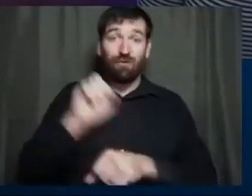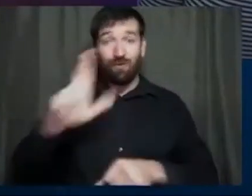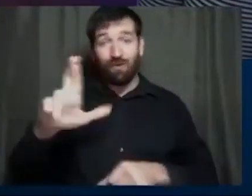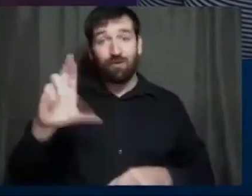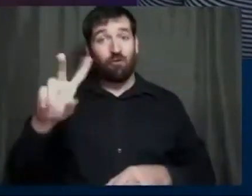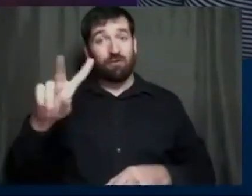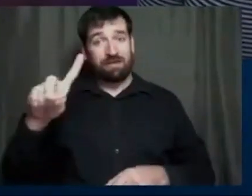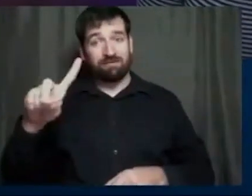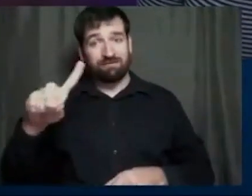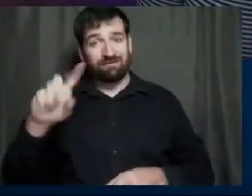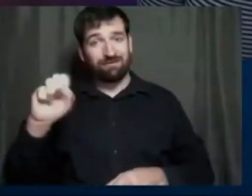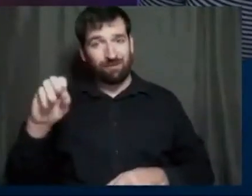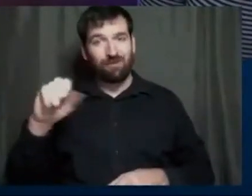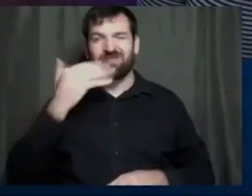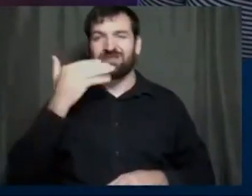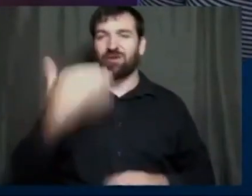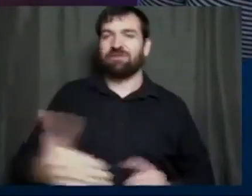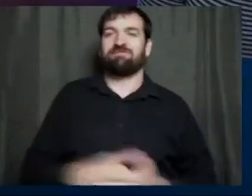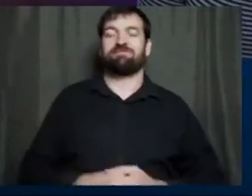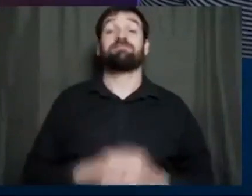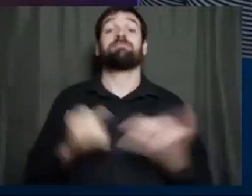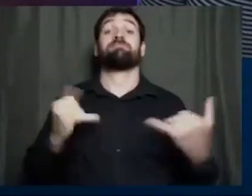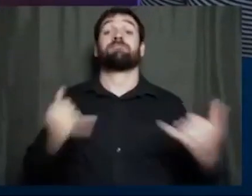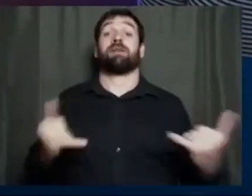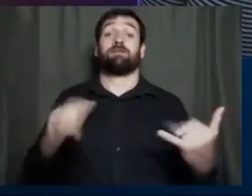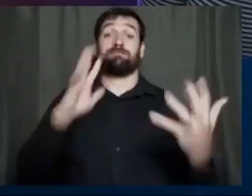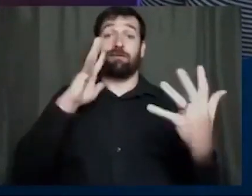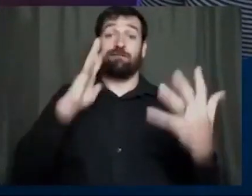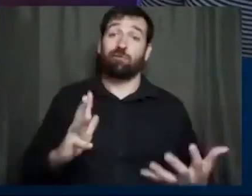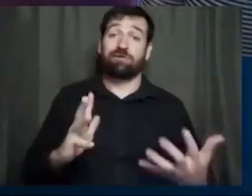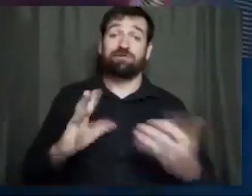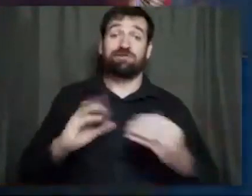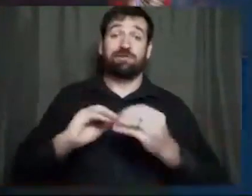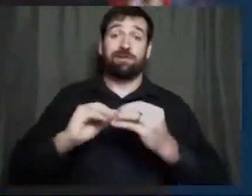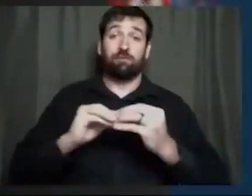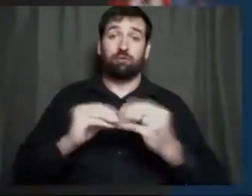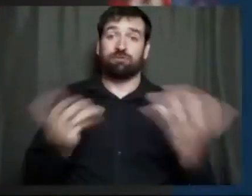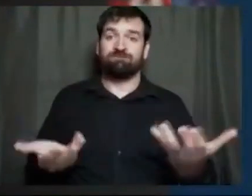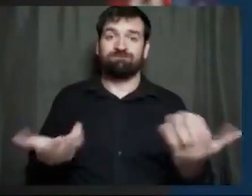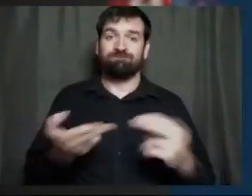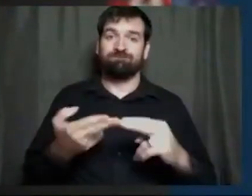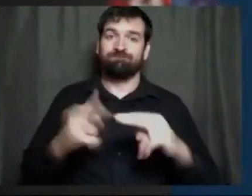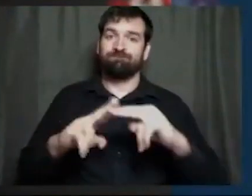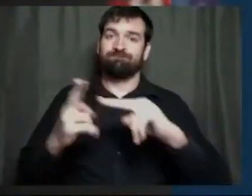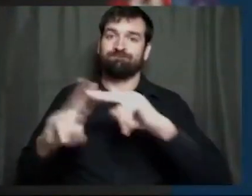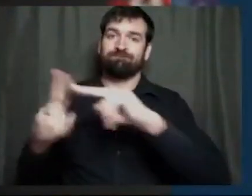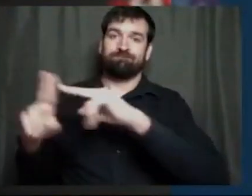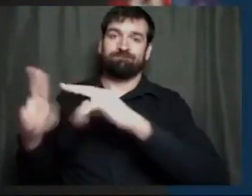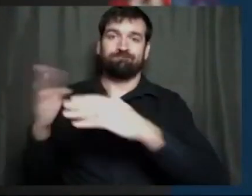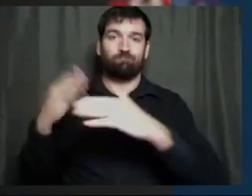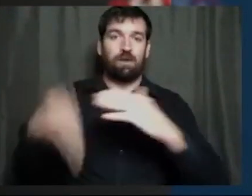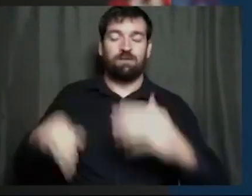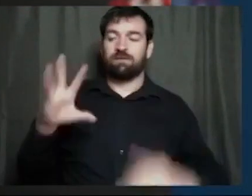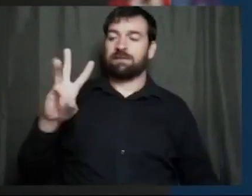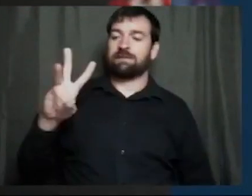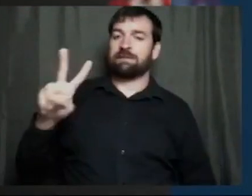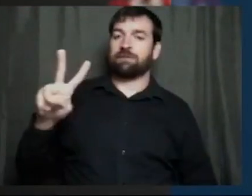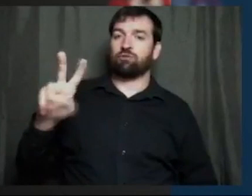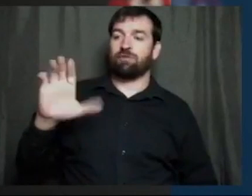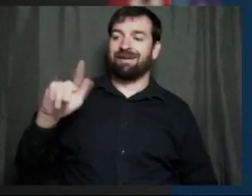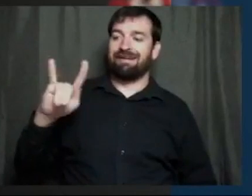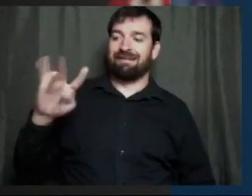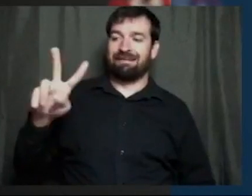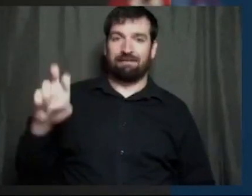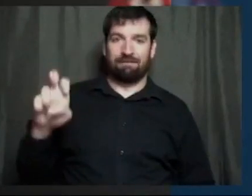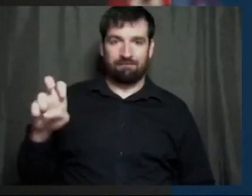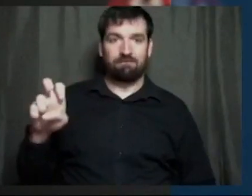thing. But right now, unfortunately, our numbers in the hospital have increased over the weekend. We have 62 active infections, with 22